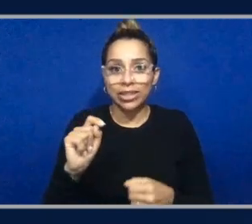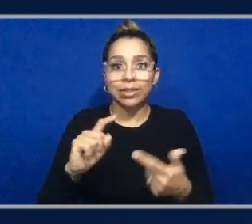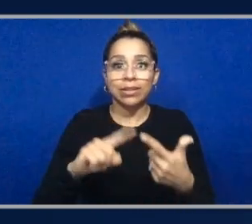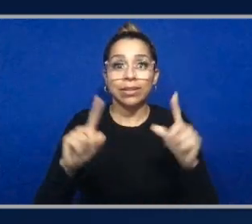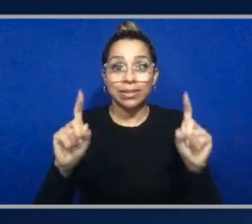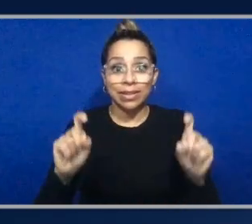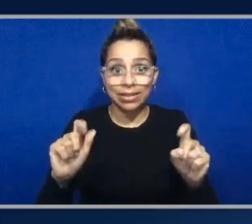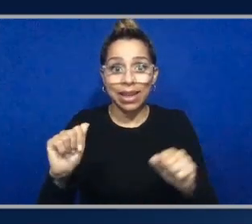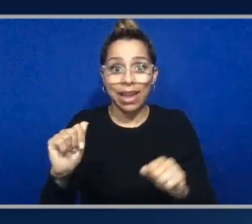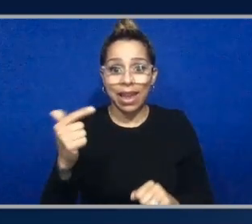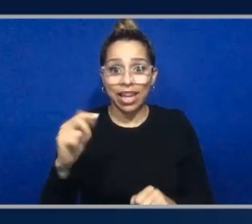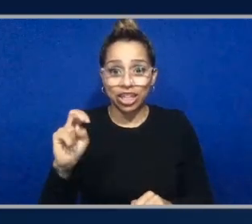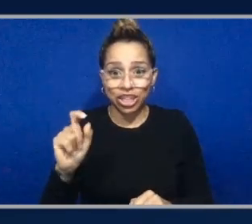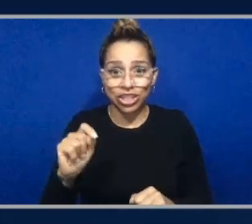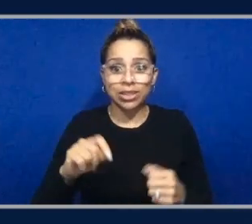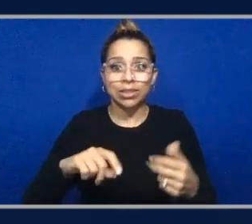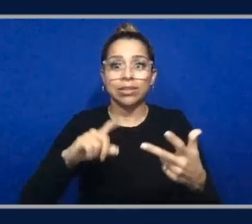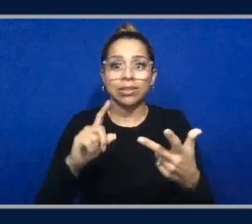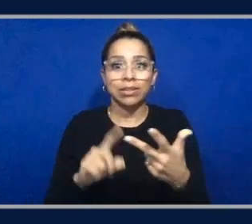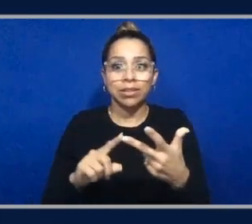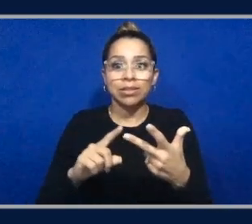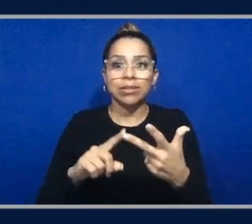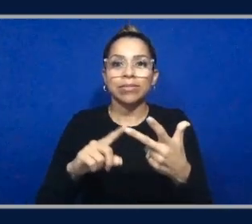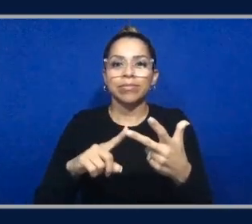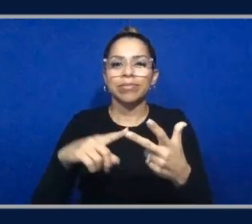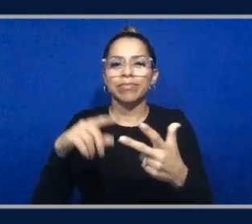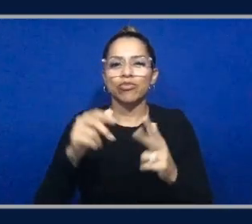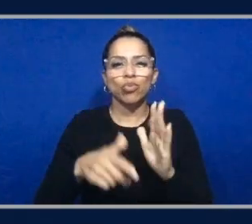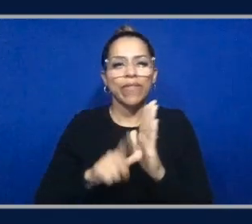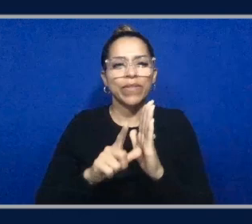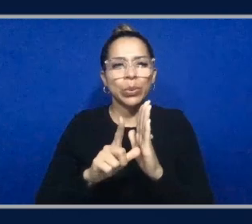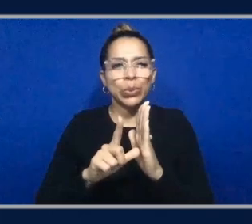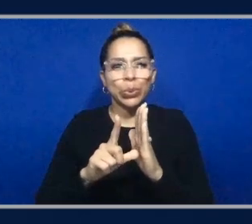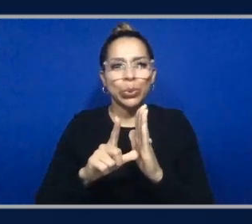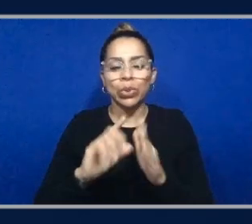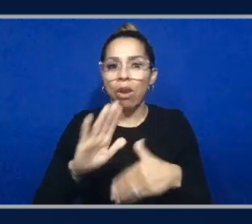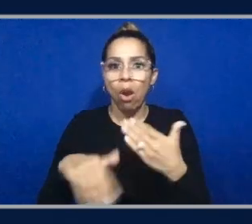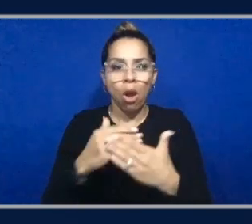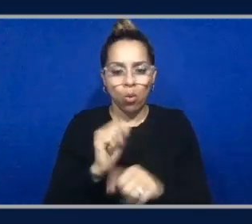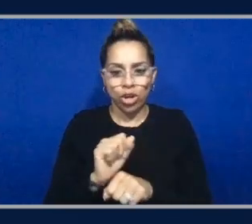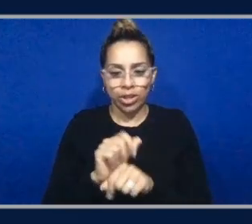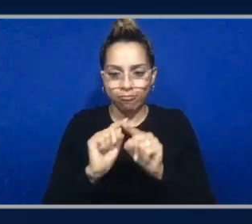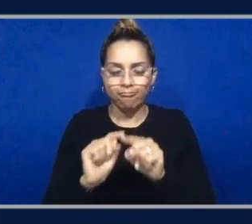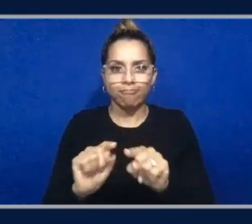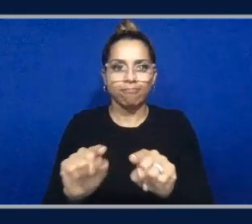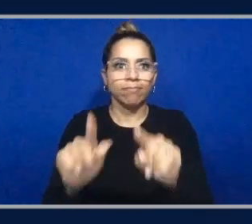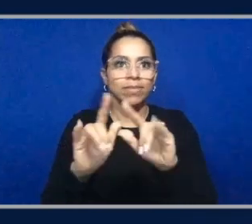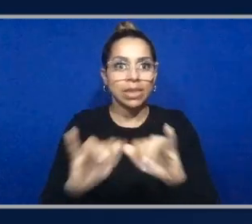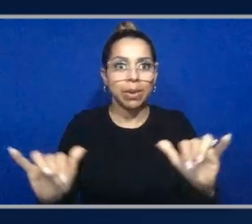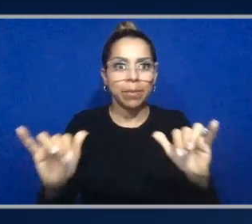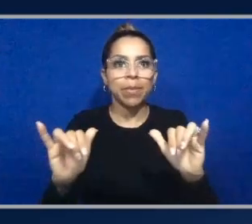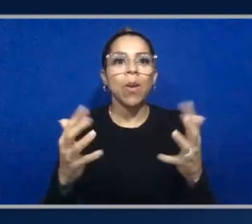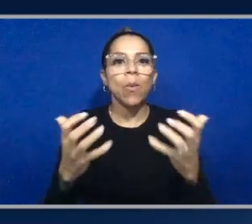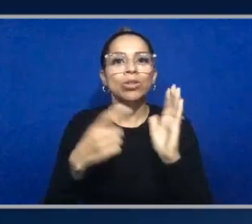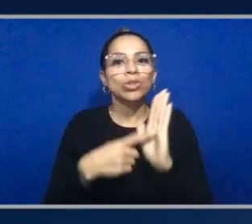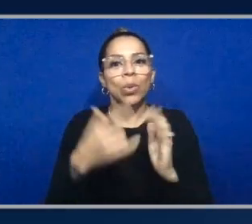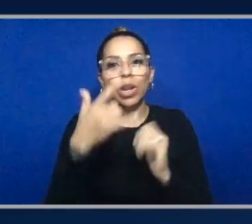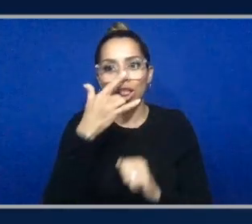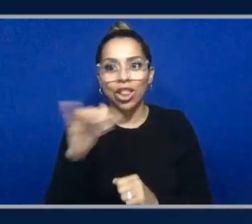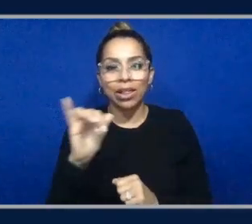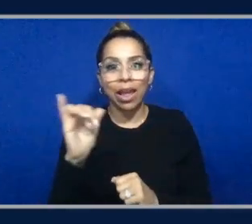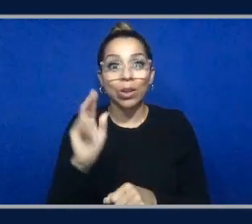project. And the reason why I love this is because it really goes to show what it's like to work with generative AI. As a